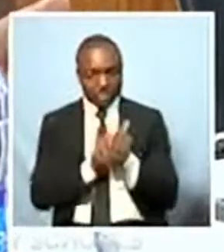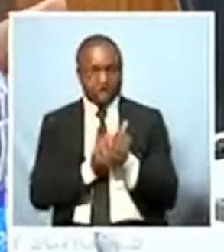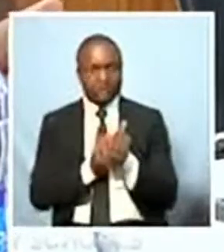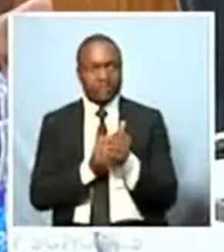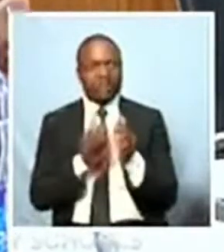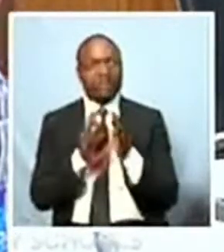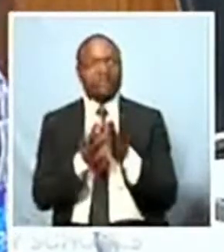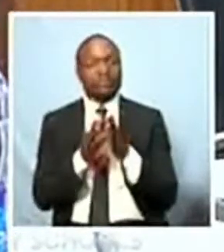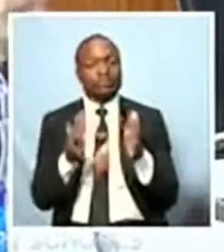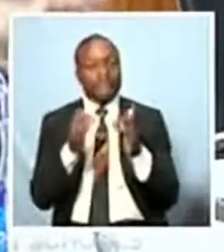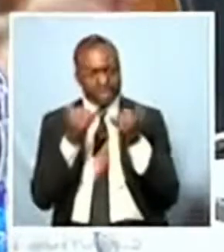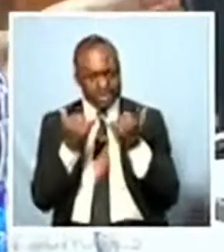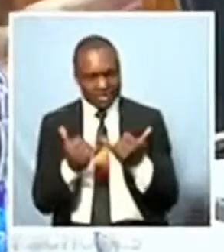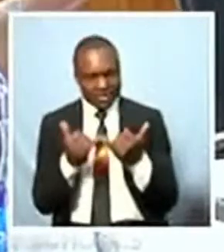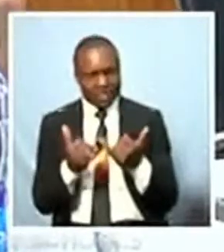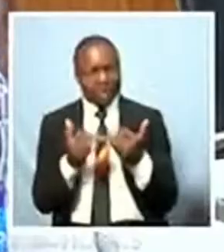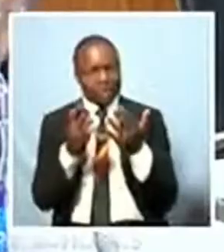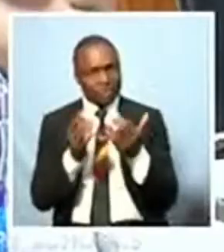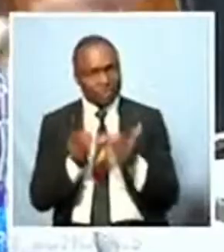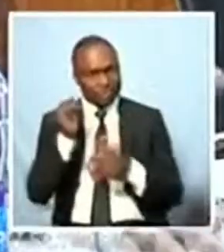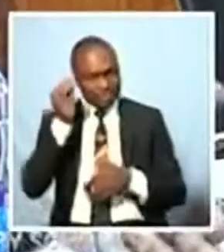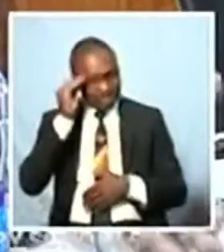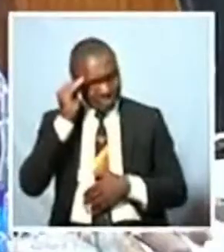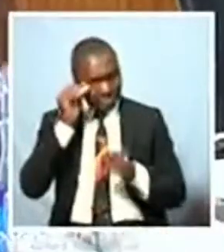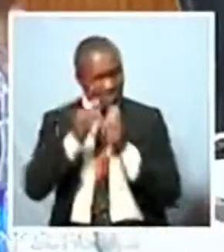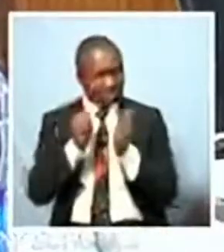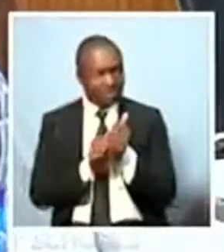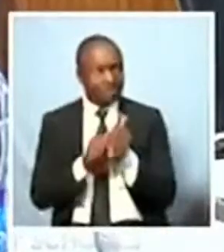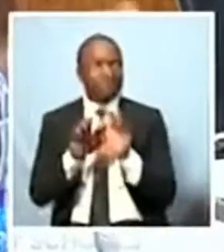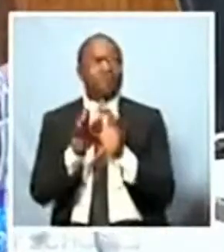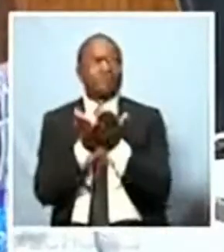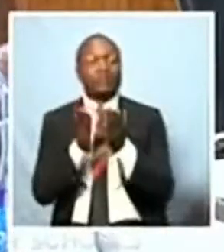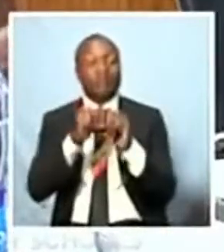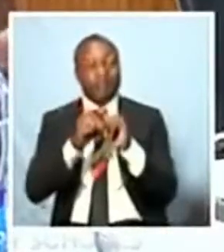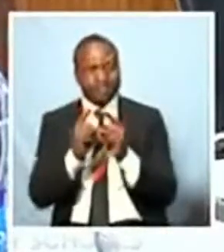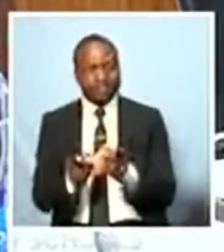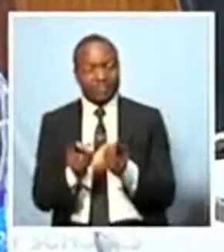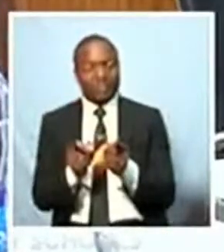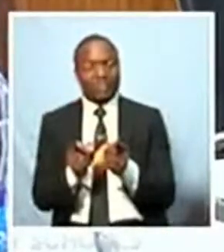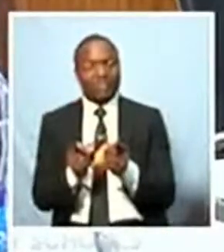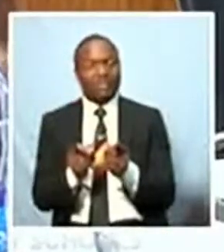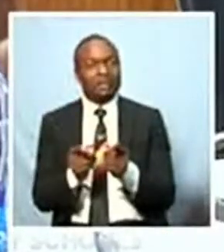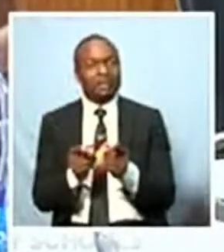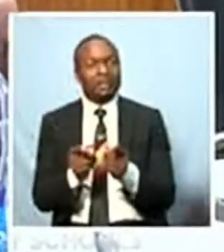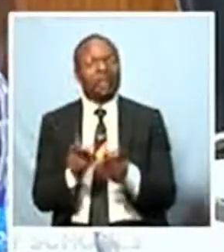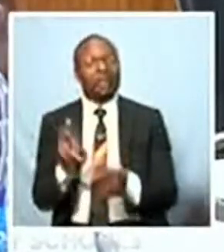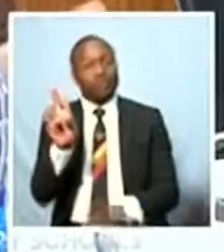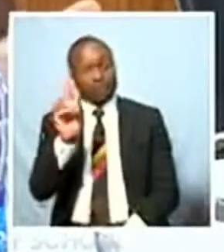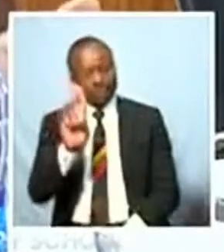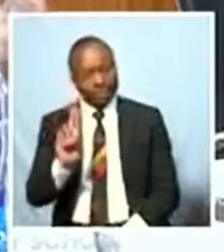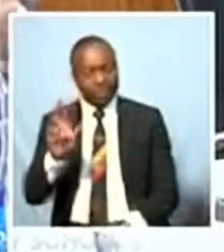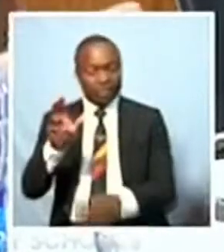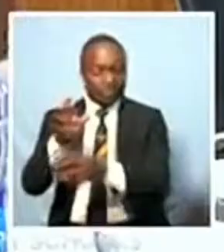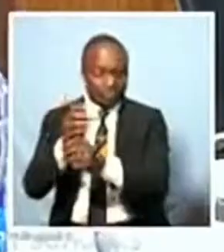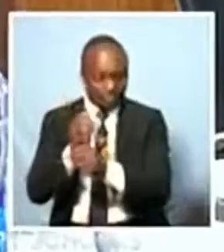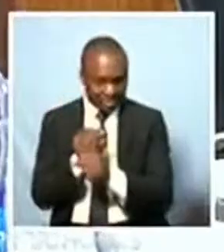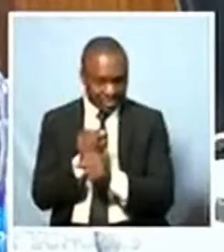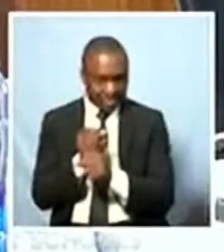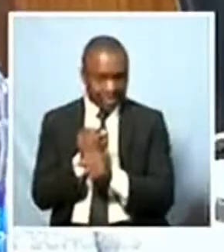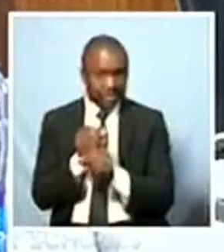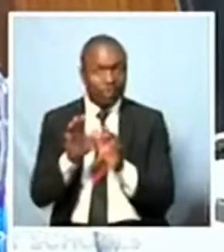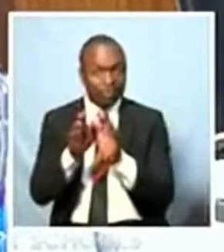space. Now I also wanted to find out about the books, but they convinced me by saying we used to receive soft